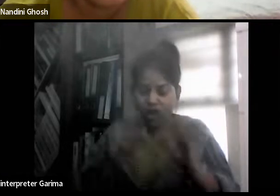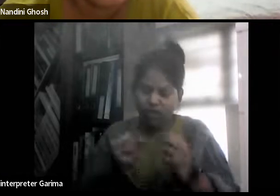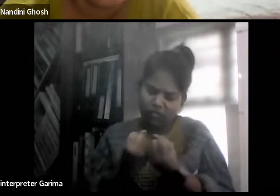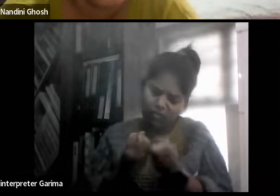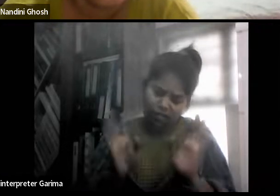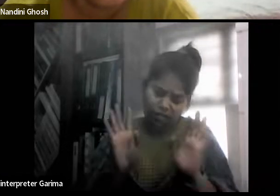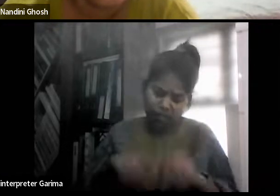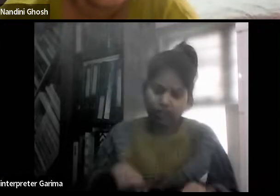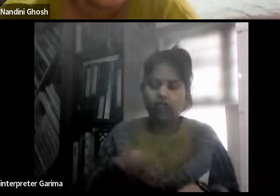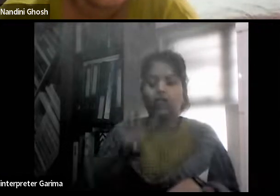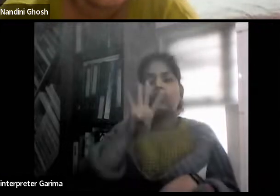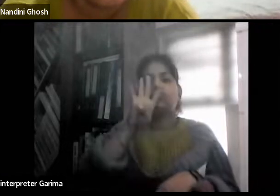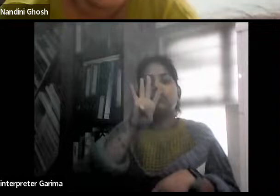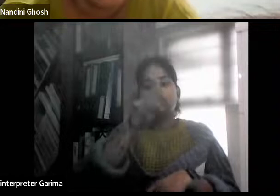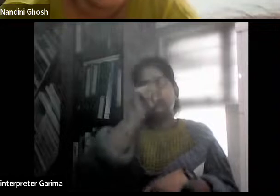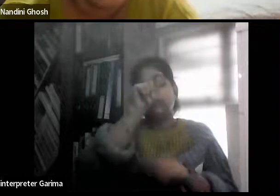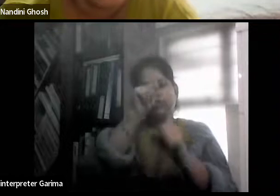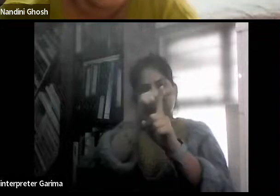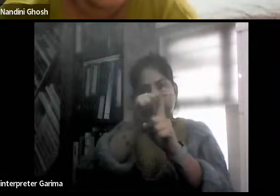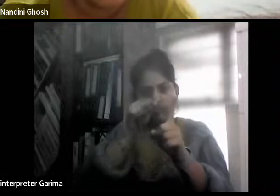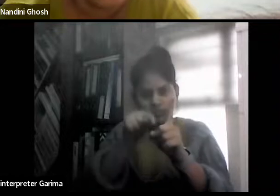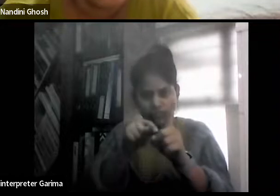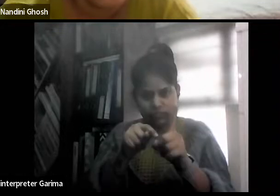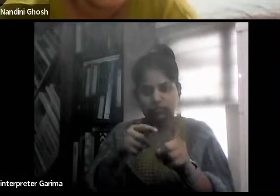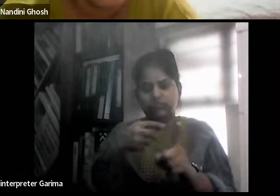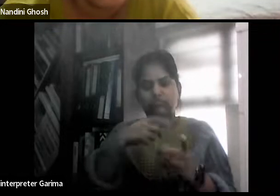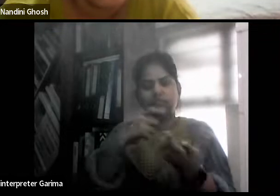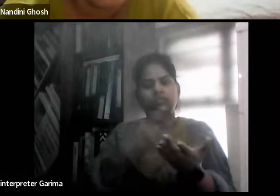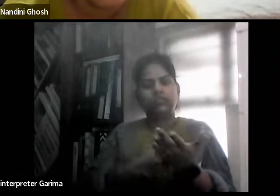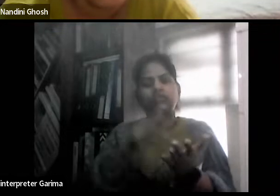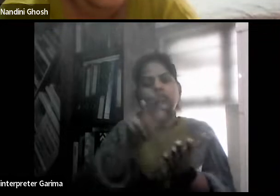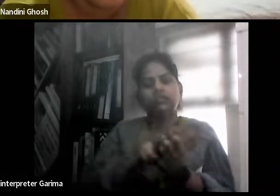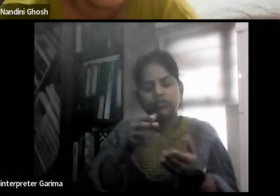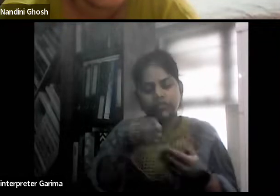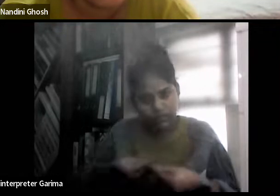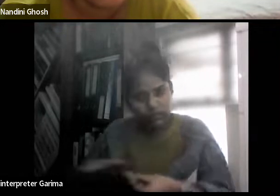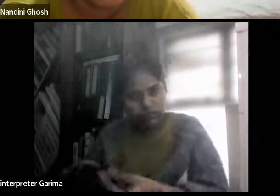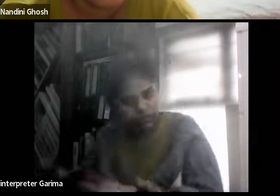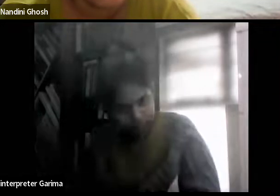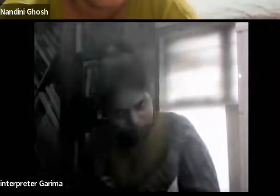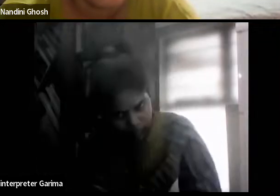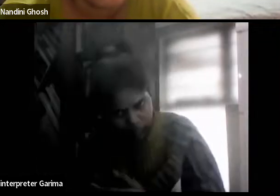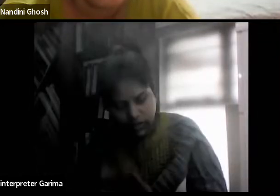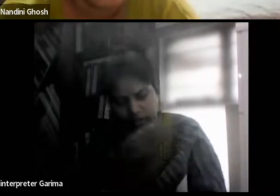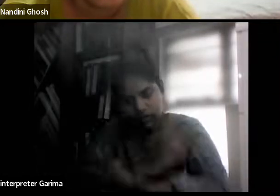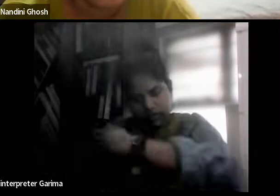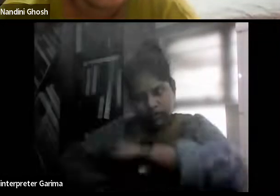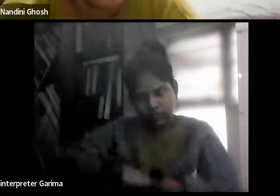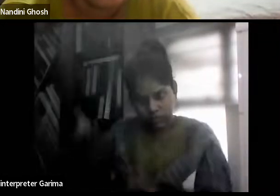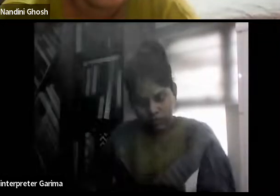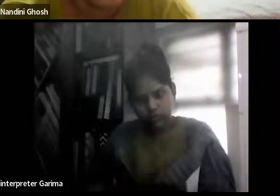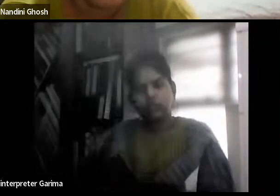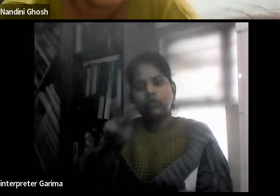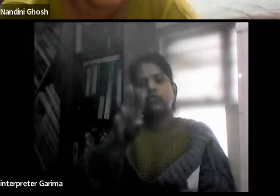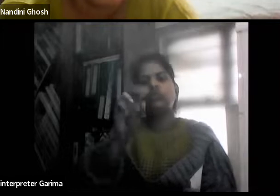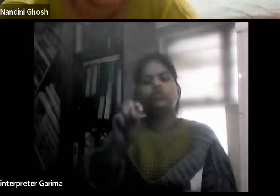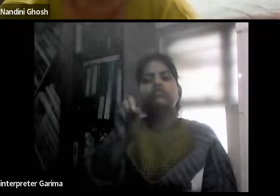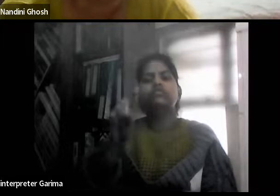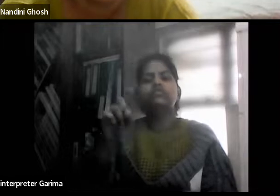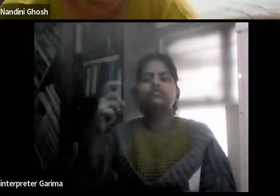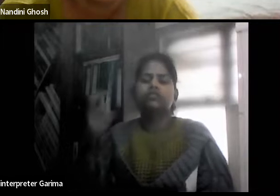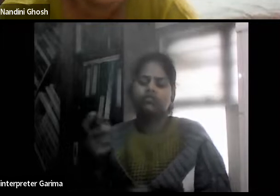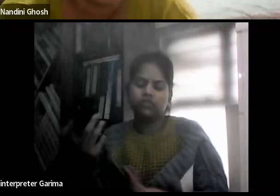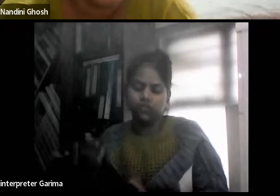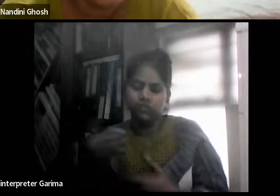4% reservation have to be given to the disabled people, at least from 2017 onwards, right?